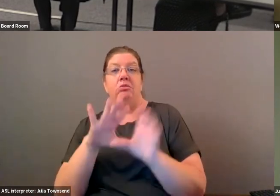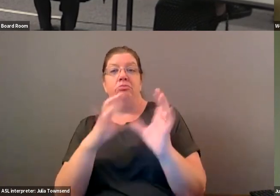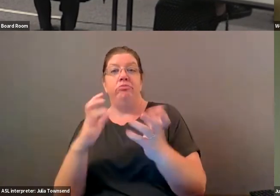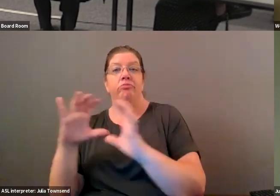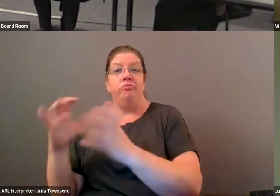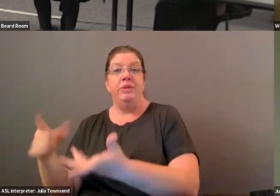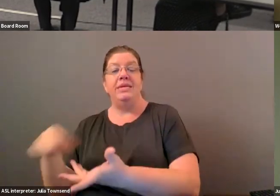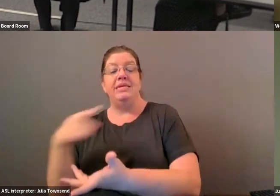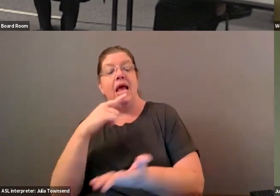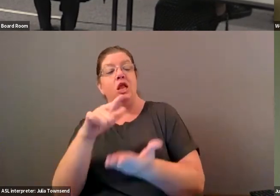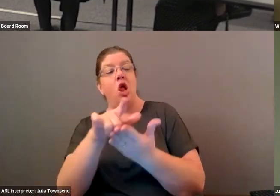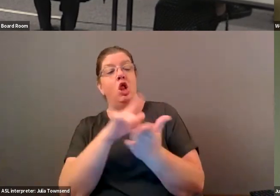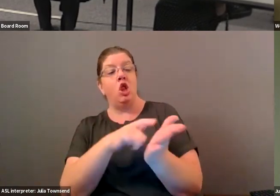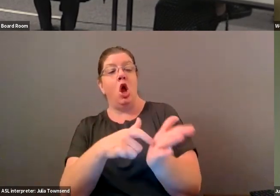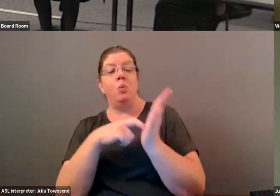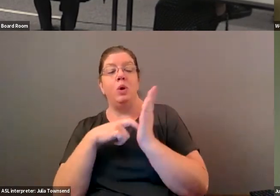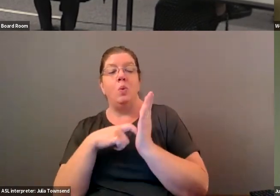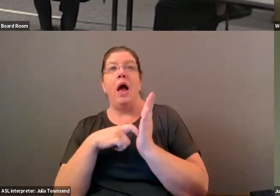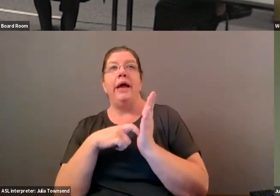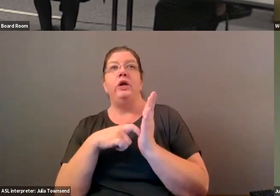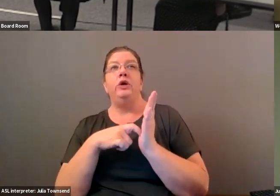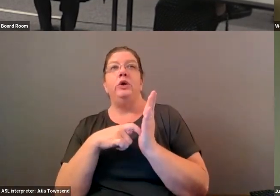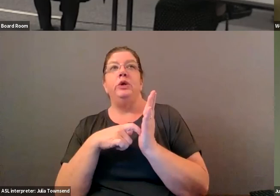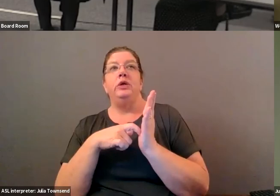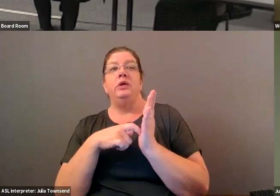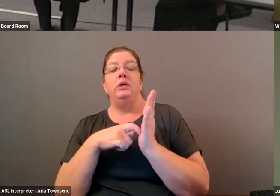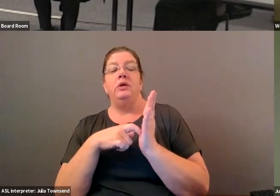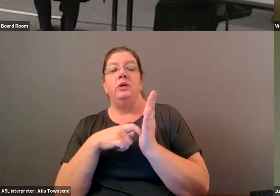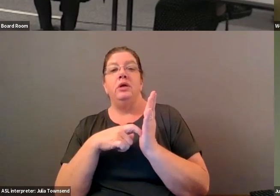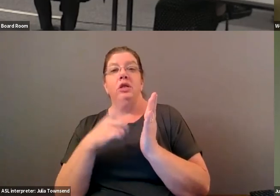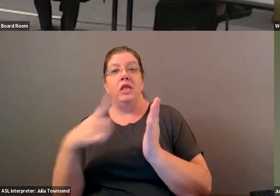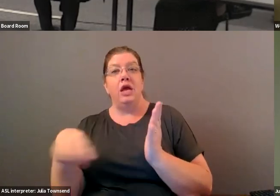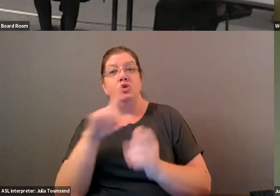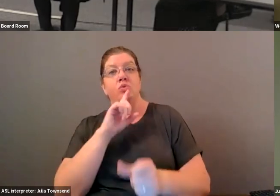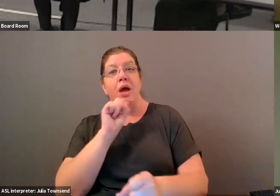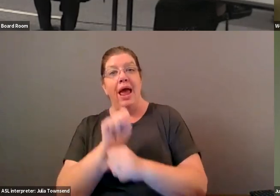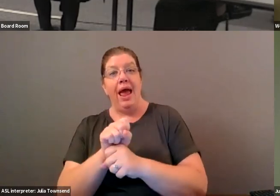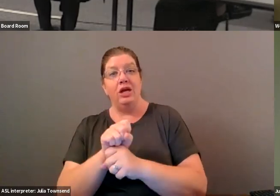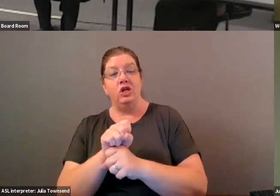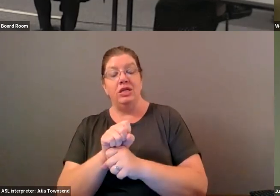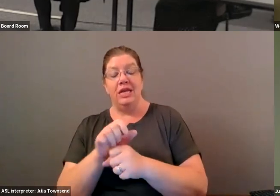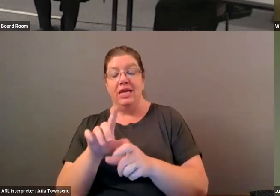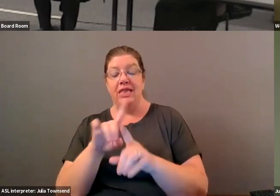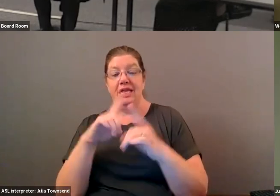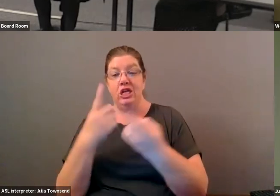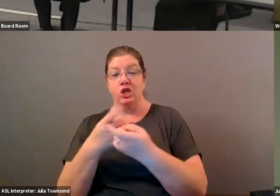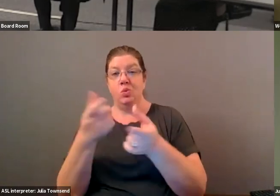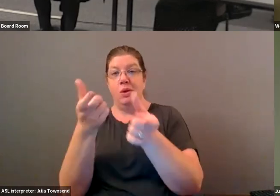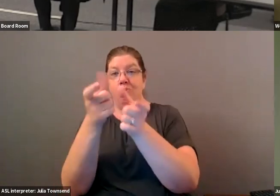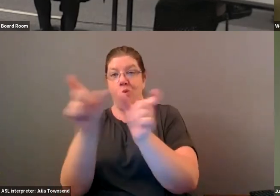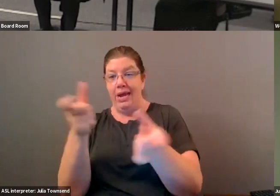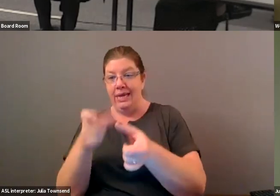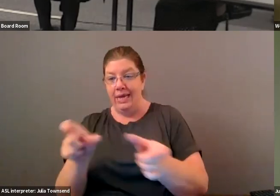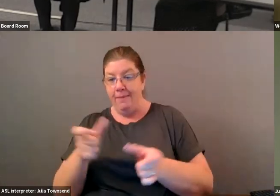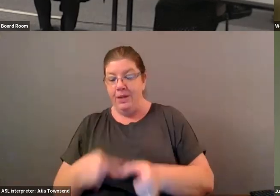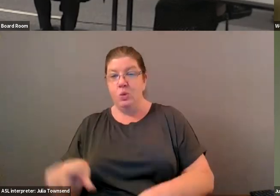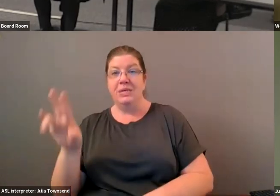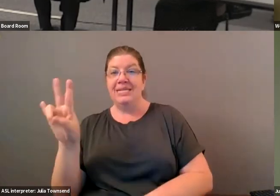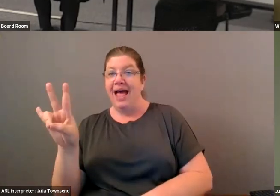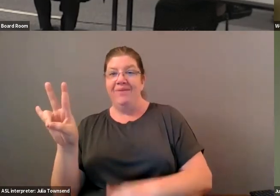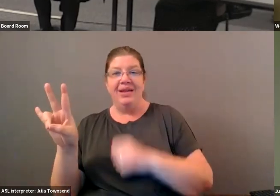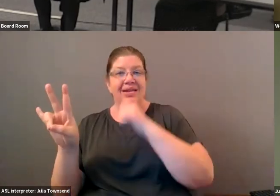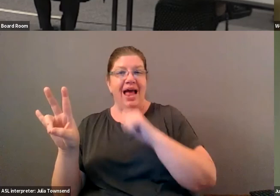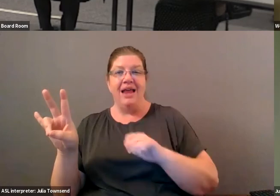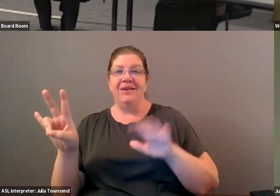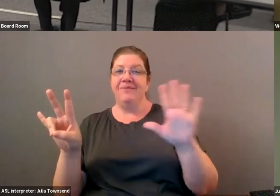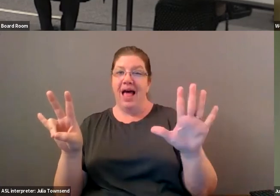that the law required that you actually break up the district into 7 and not 5